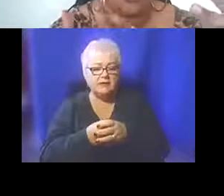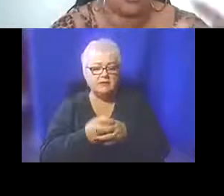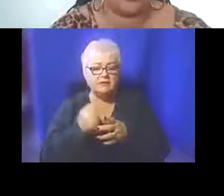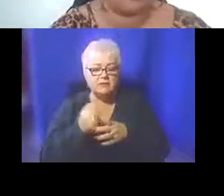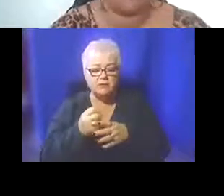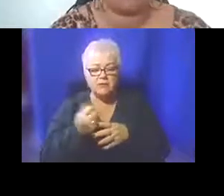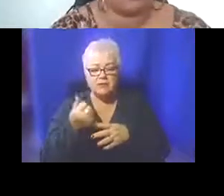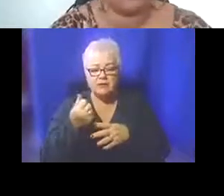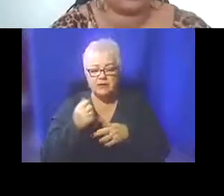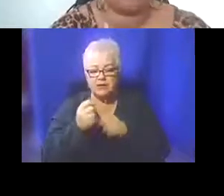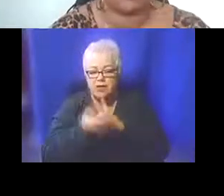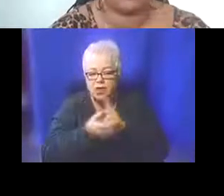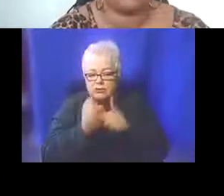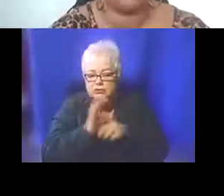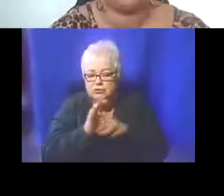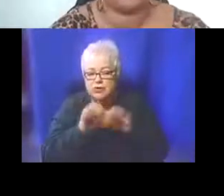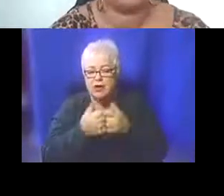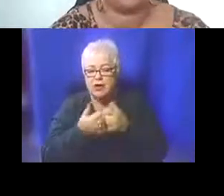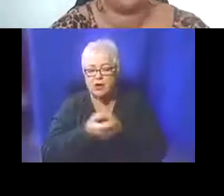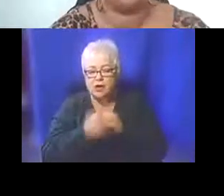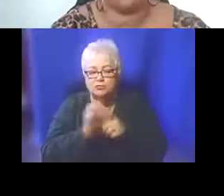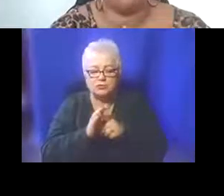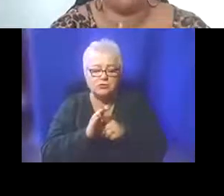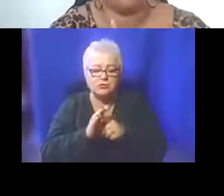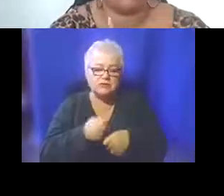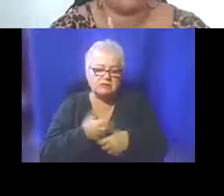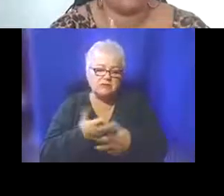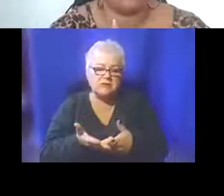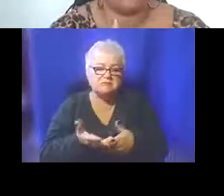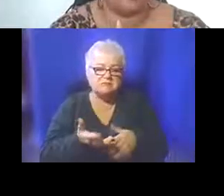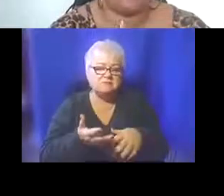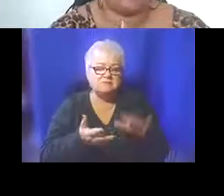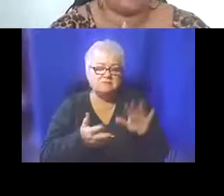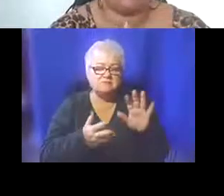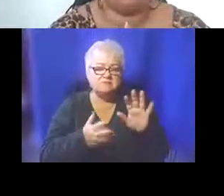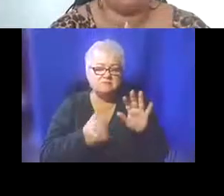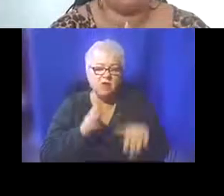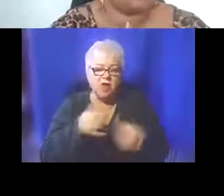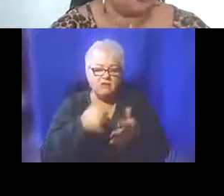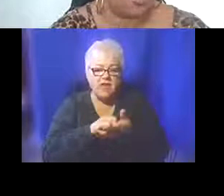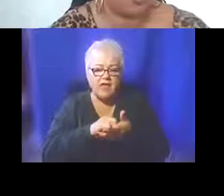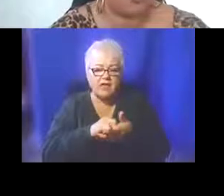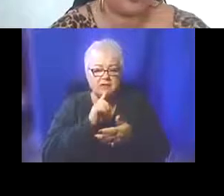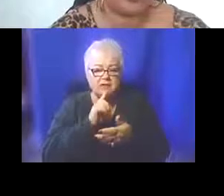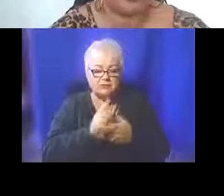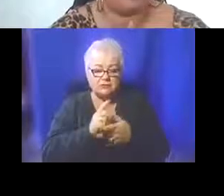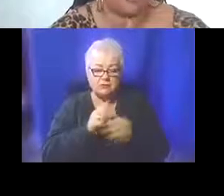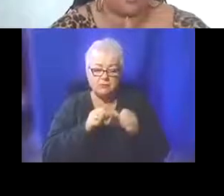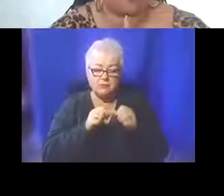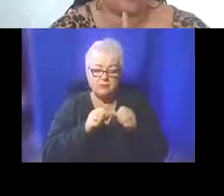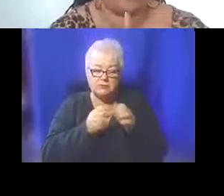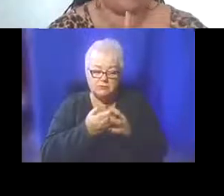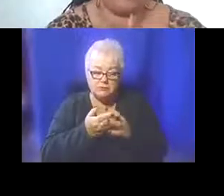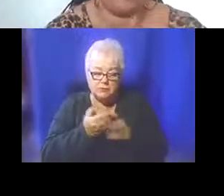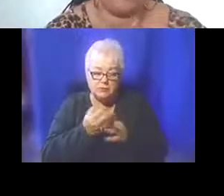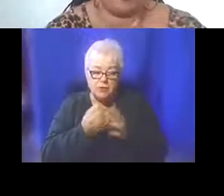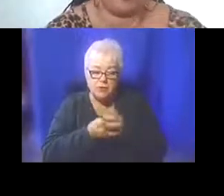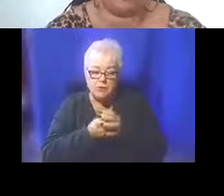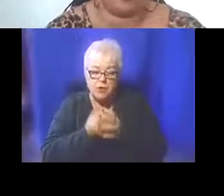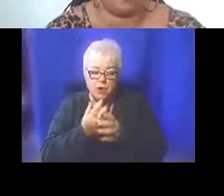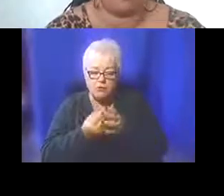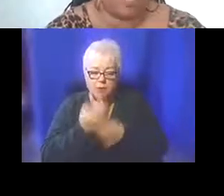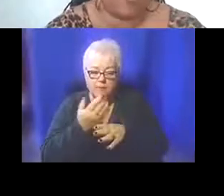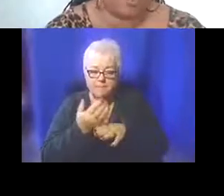even culture and how culture is expressed and all that. So really make sure that we're pushing through our growing edge, being open, and